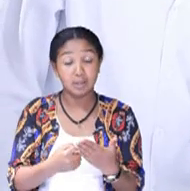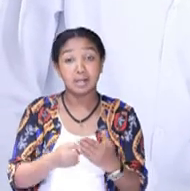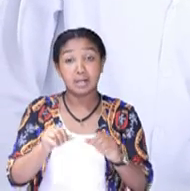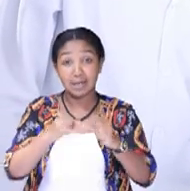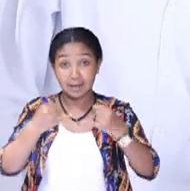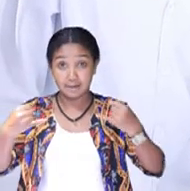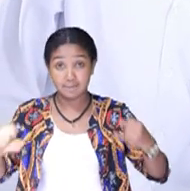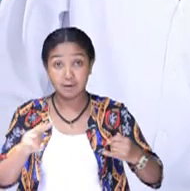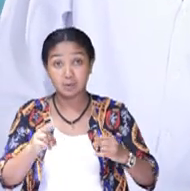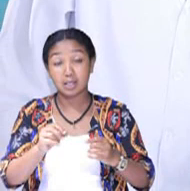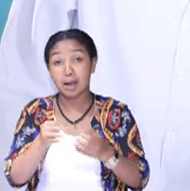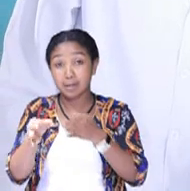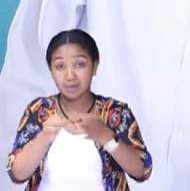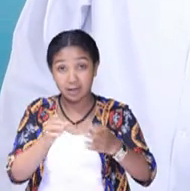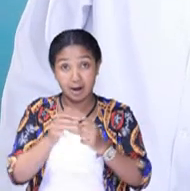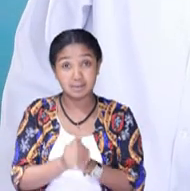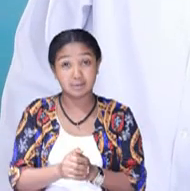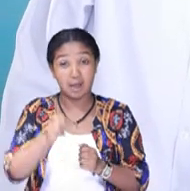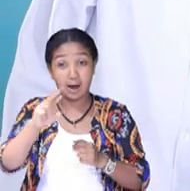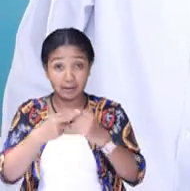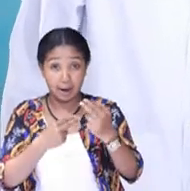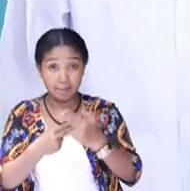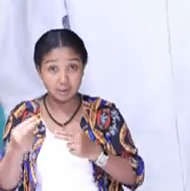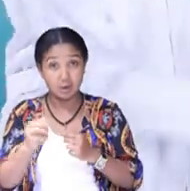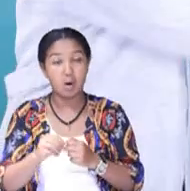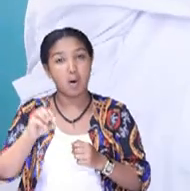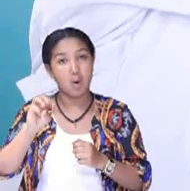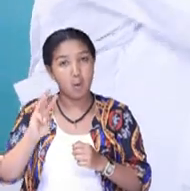linear velocity can be defined as r times